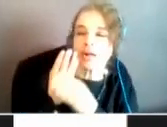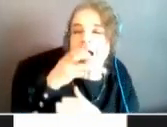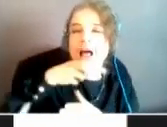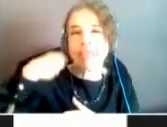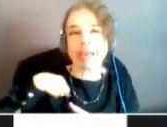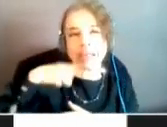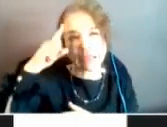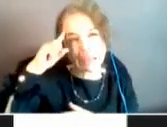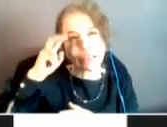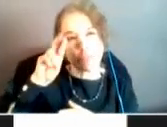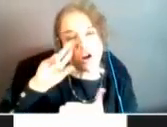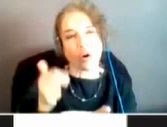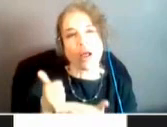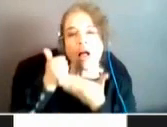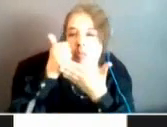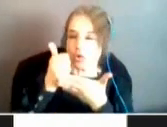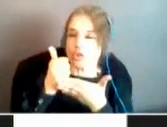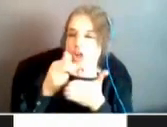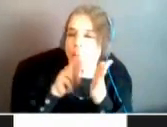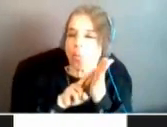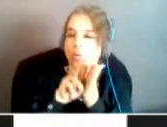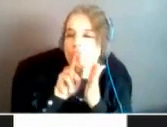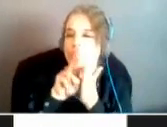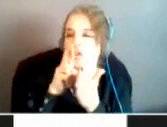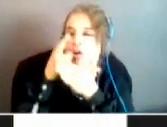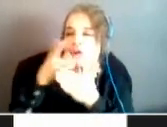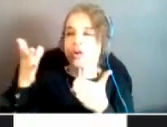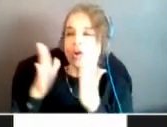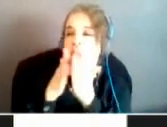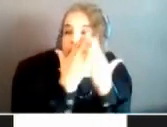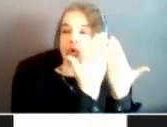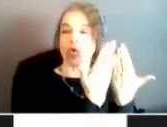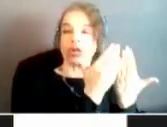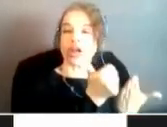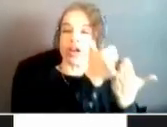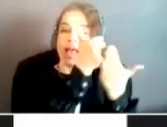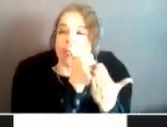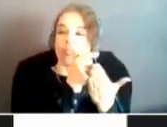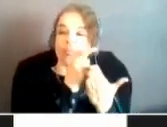think can be very helpful resources. Next slide.